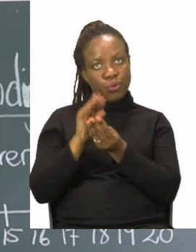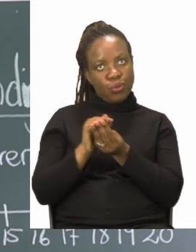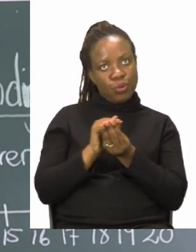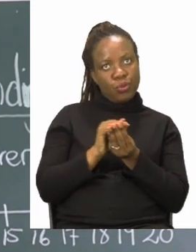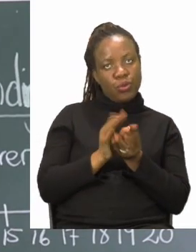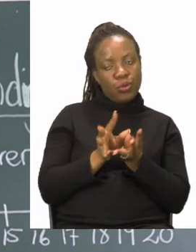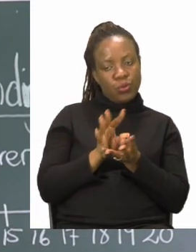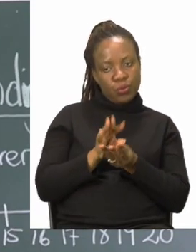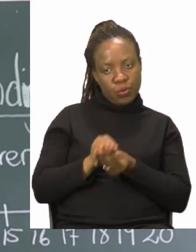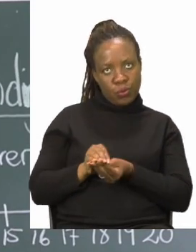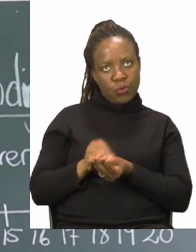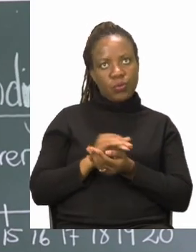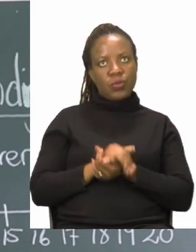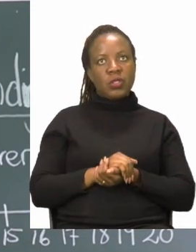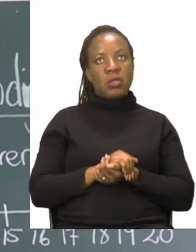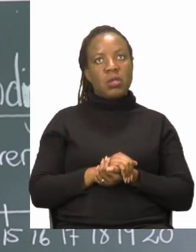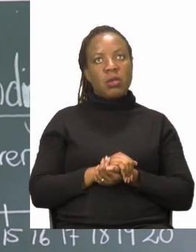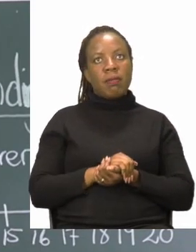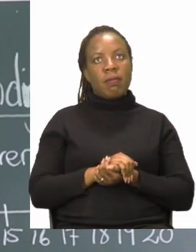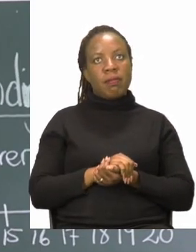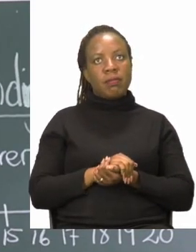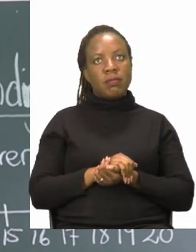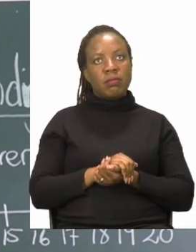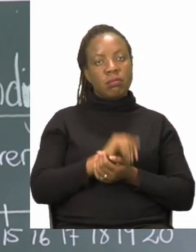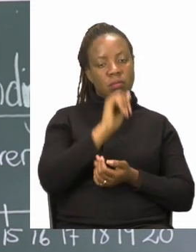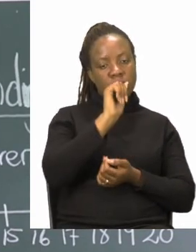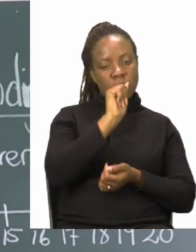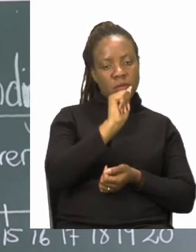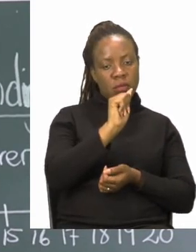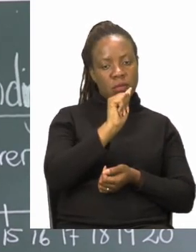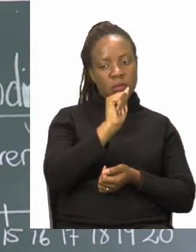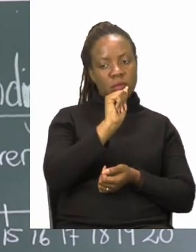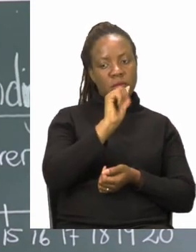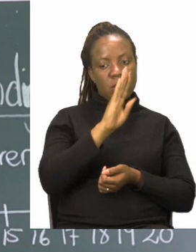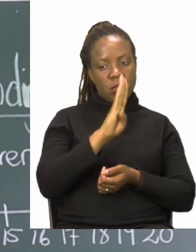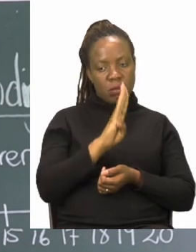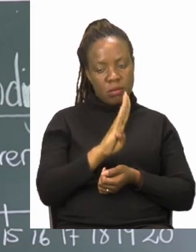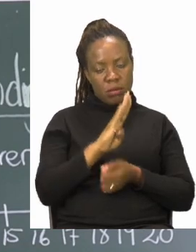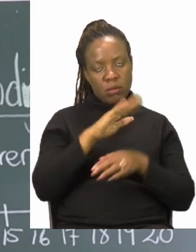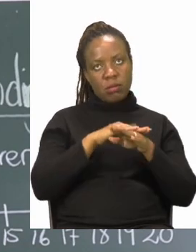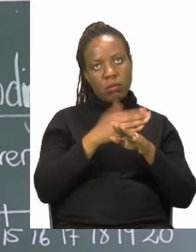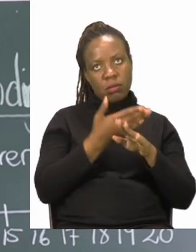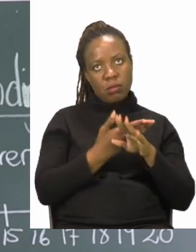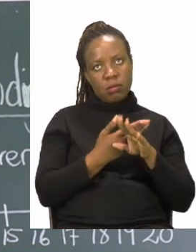add together. So I also put 2 examples